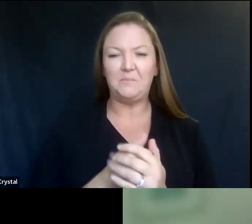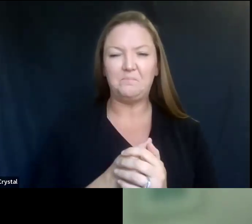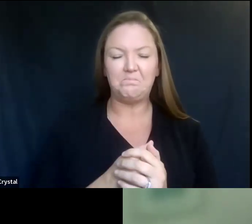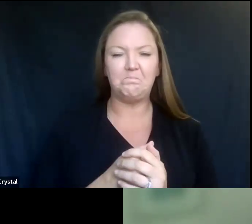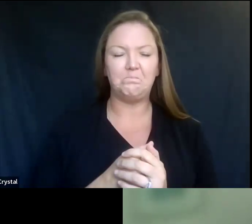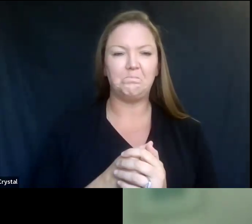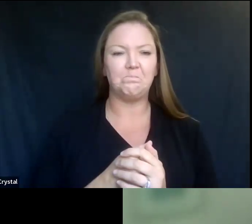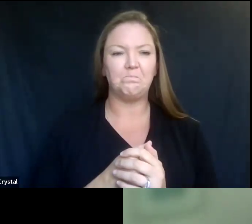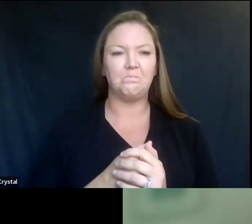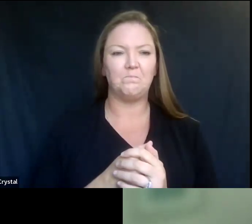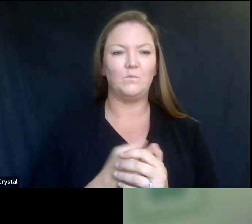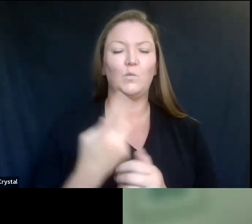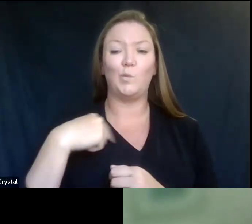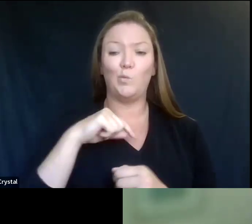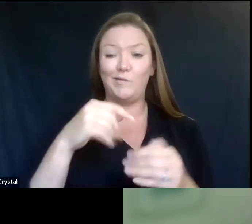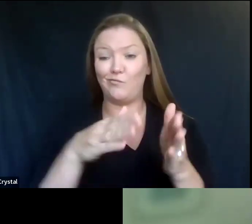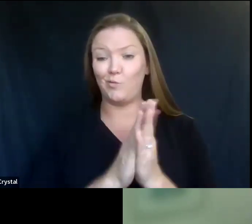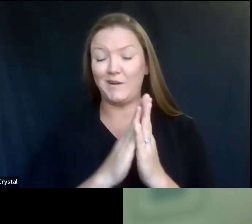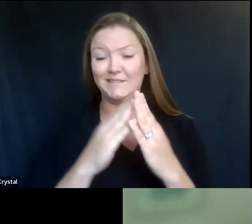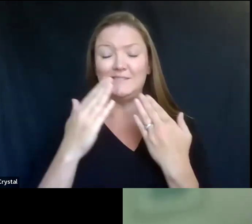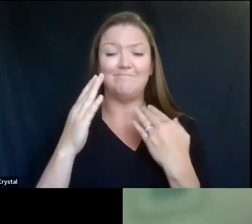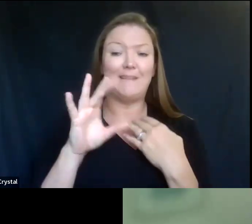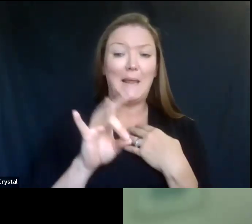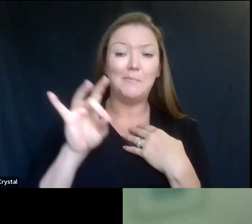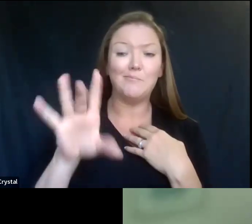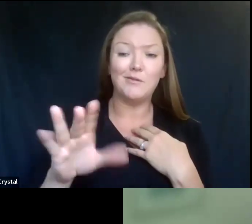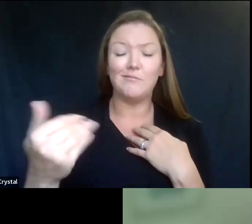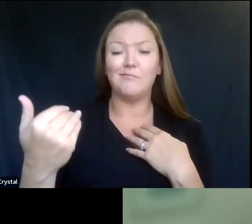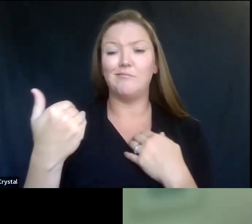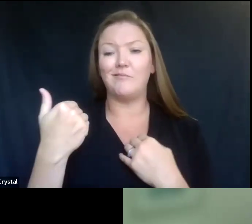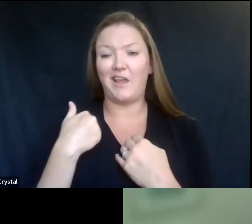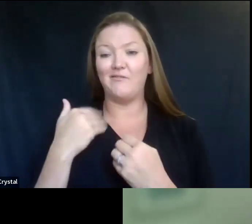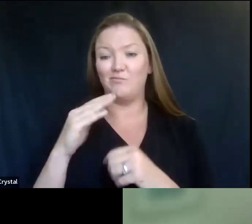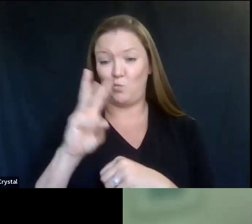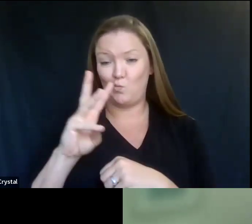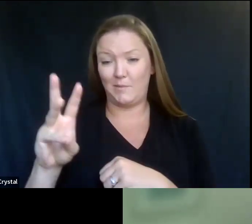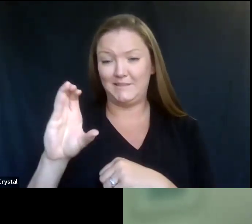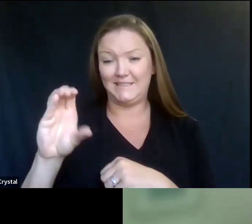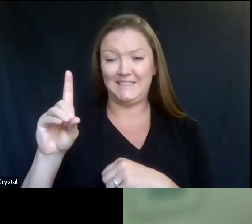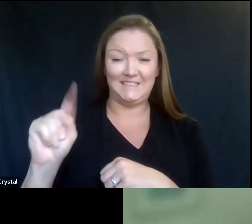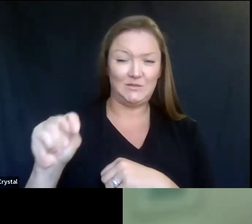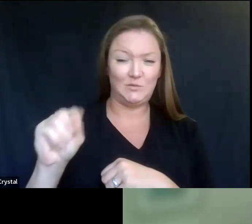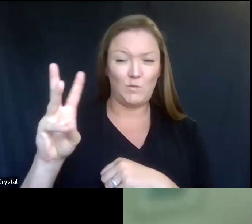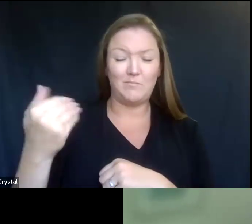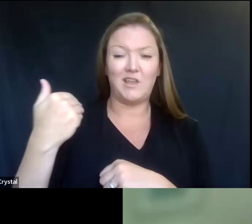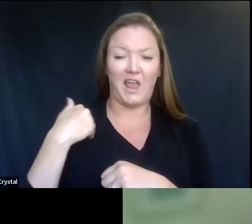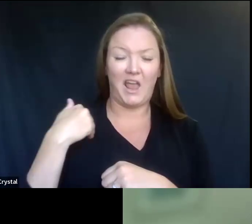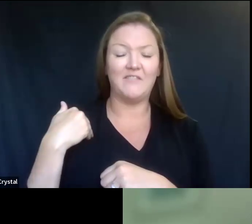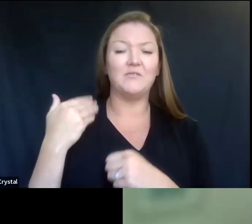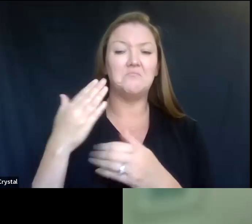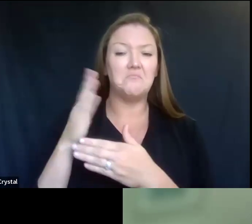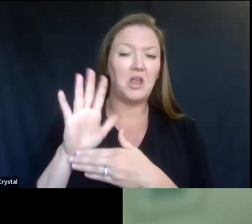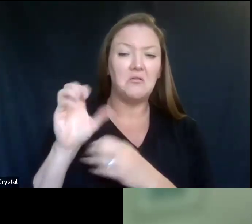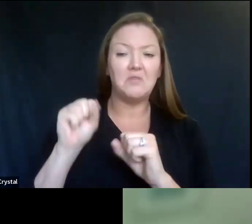have solicited input. We have an input channel on our CDT website from various parts of the